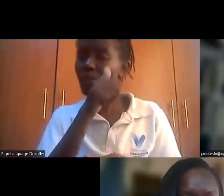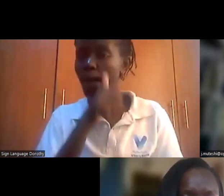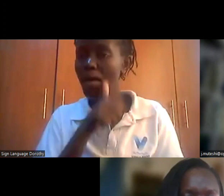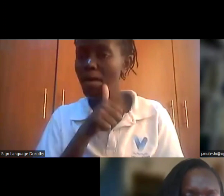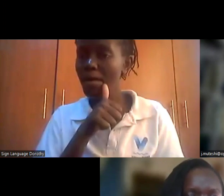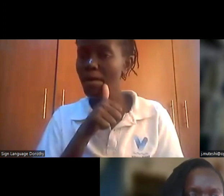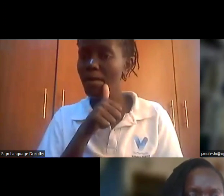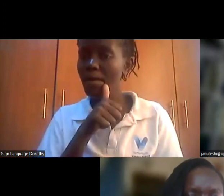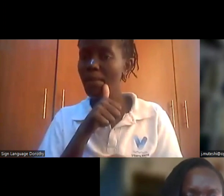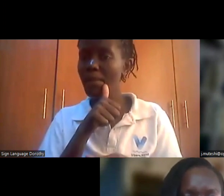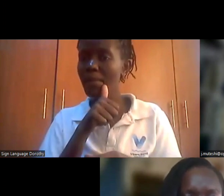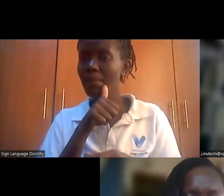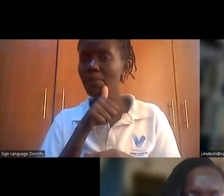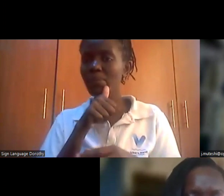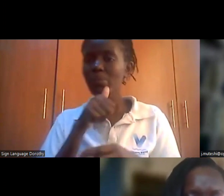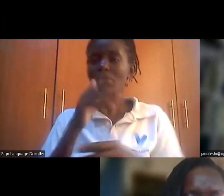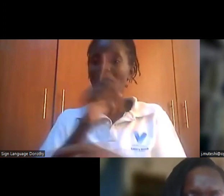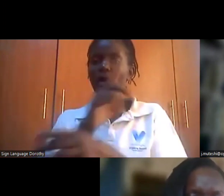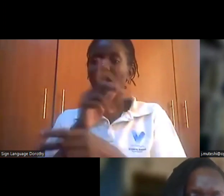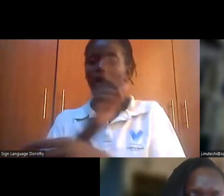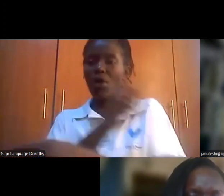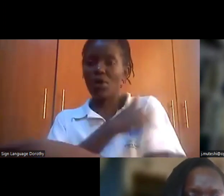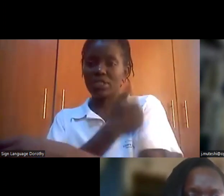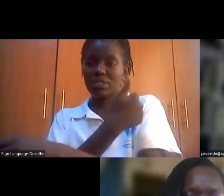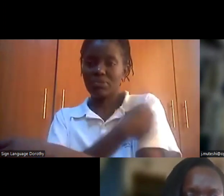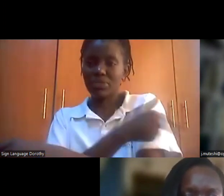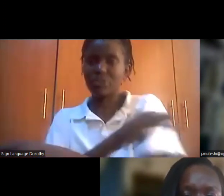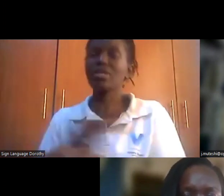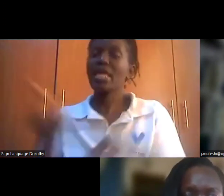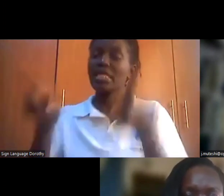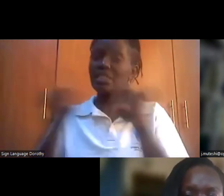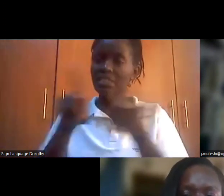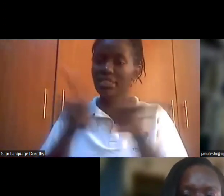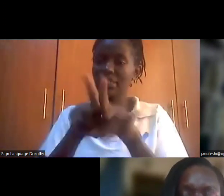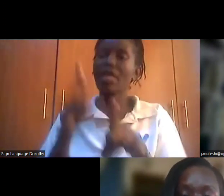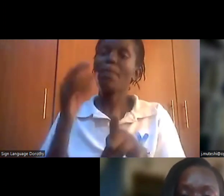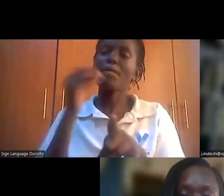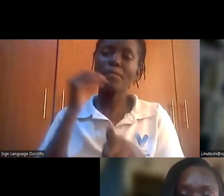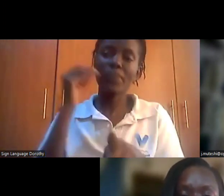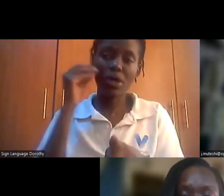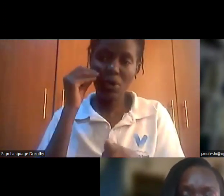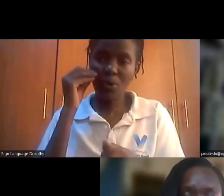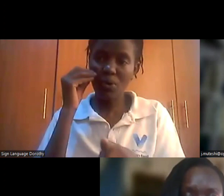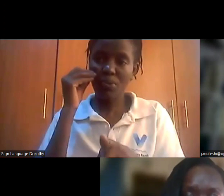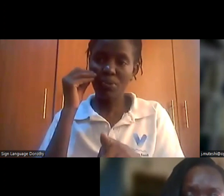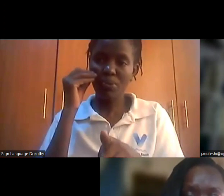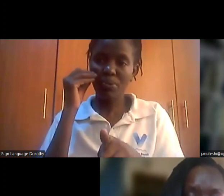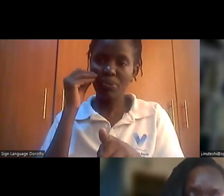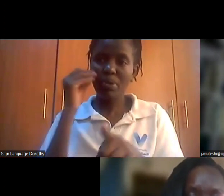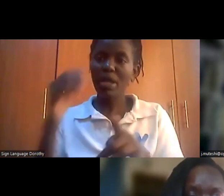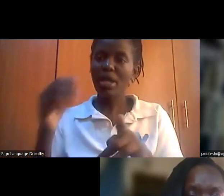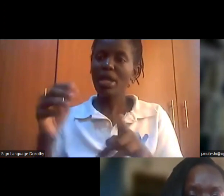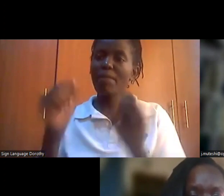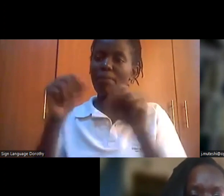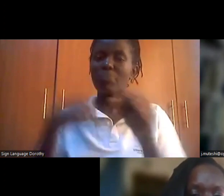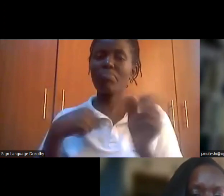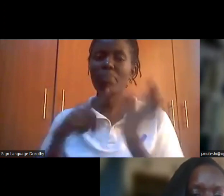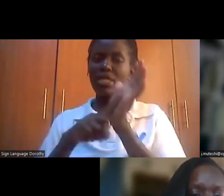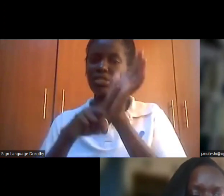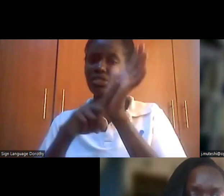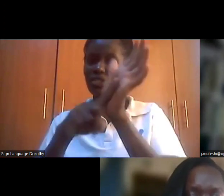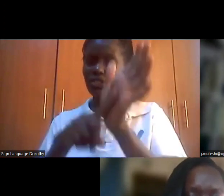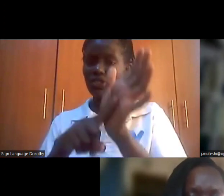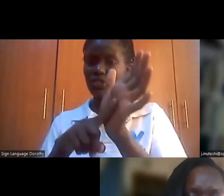at home. And then if I can just quickly share a quote to show that medicalization of FGM is